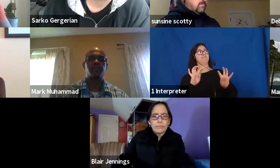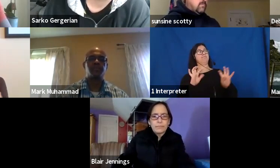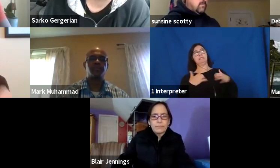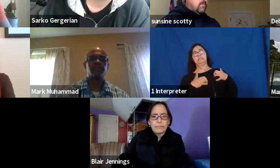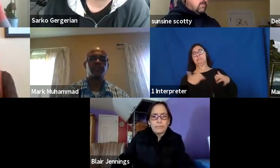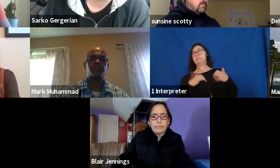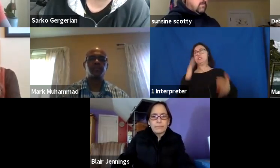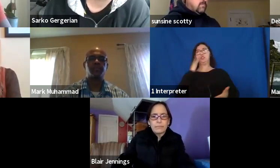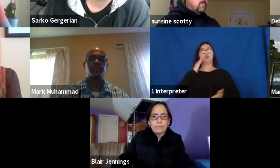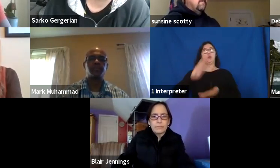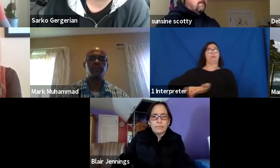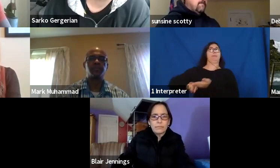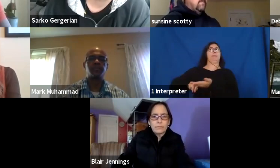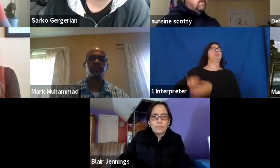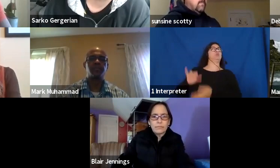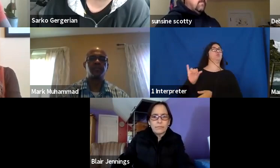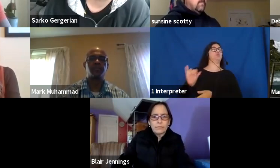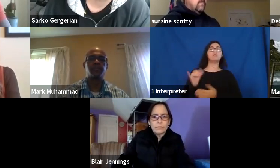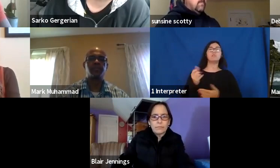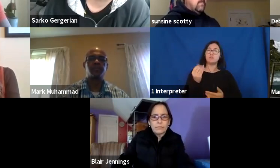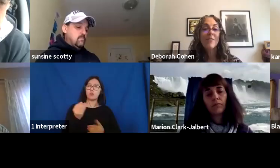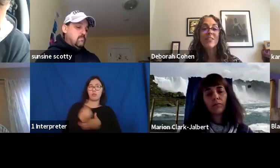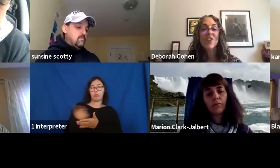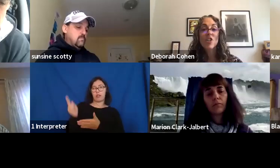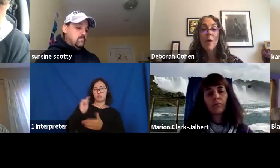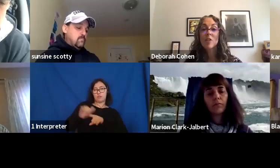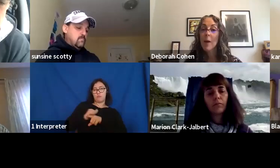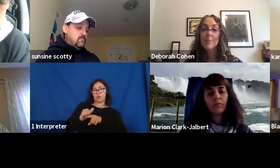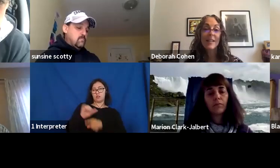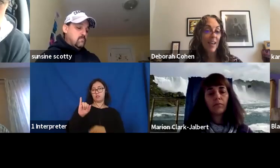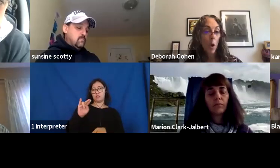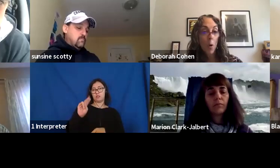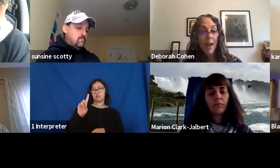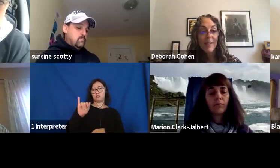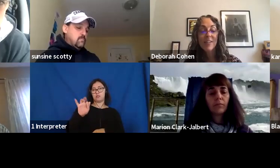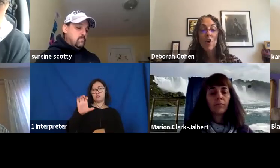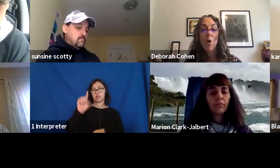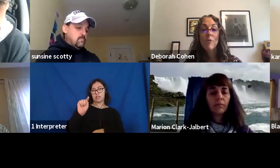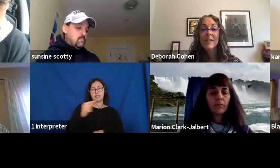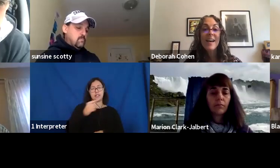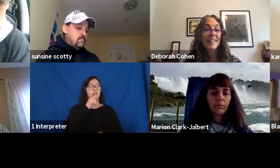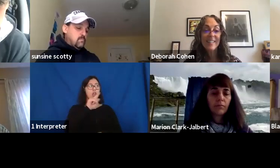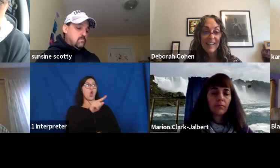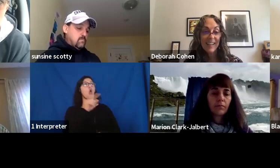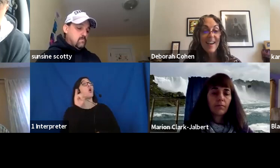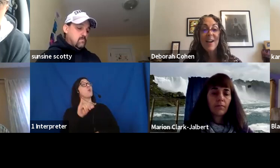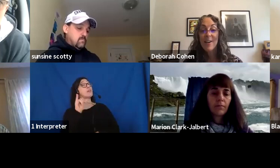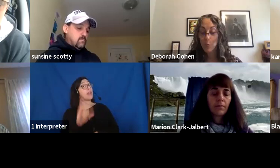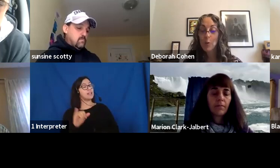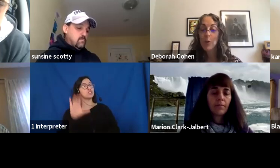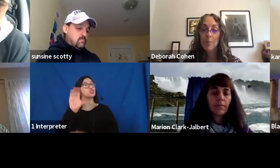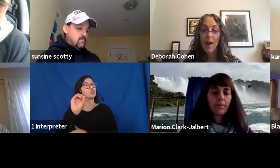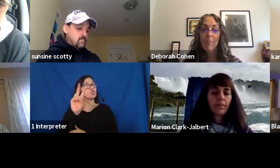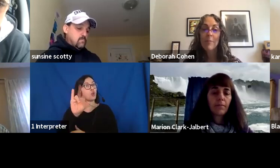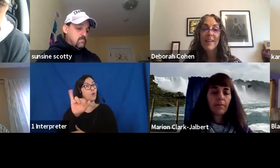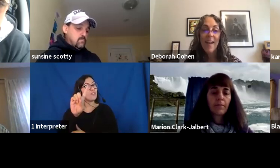we practiced the indirect strategies. You talked about, all of you gave suggestions about responding by saying, oh yes, the COVID-19 is